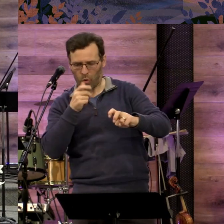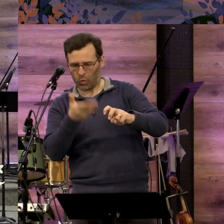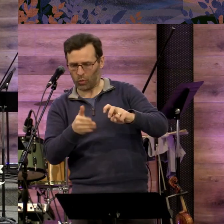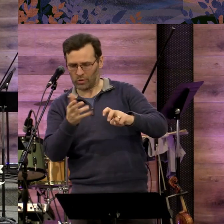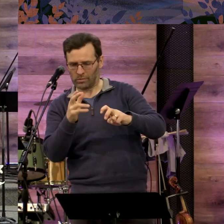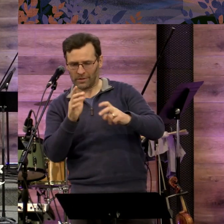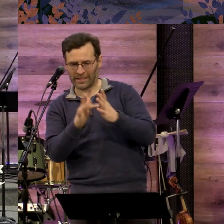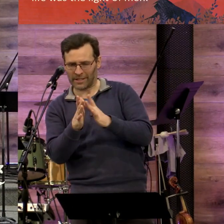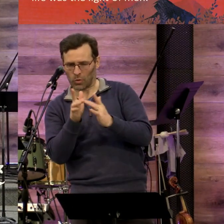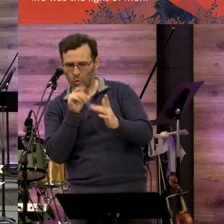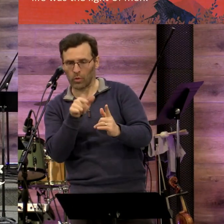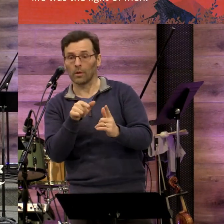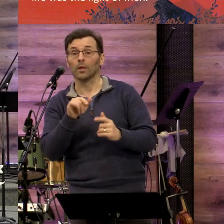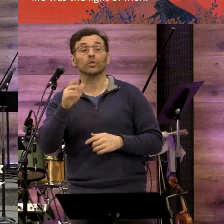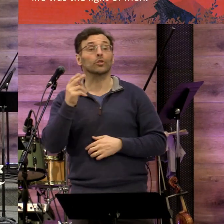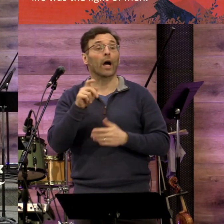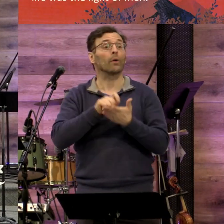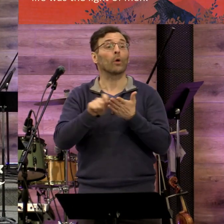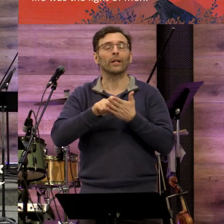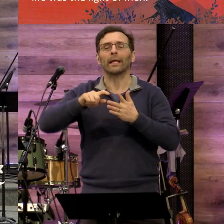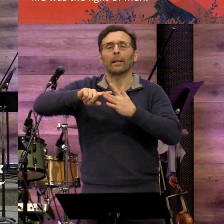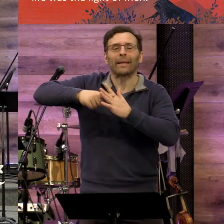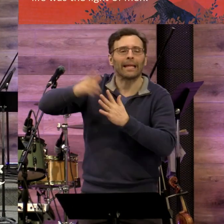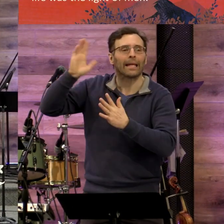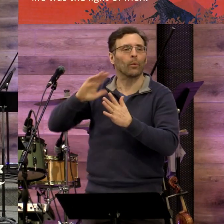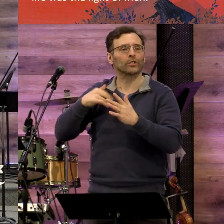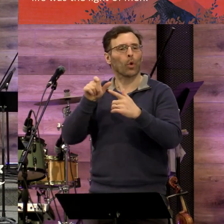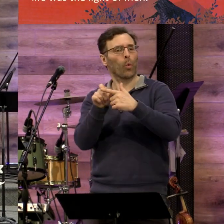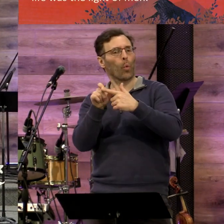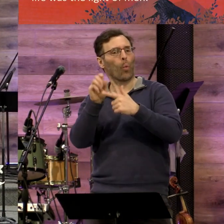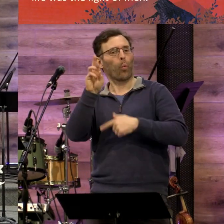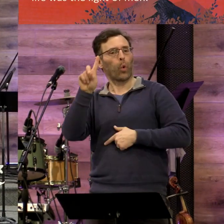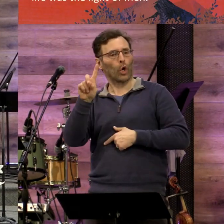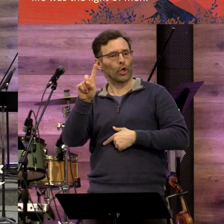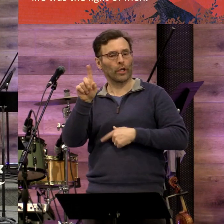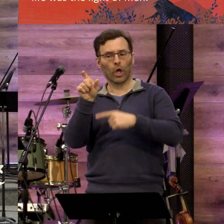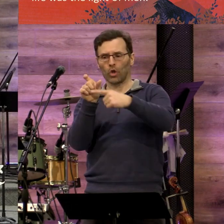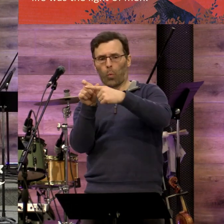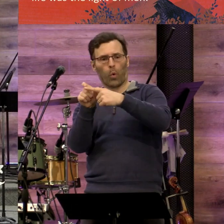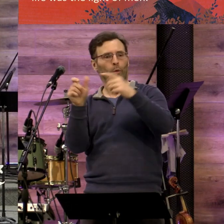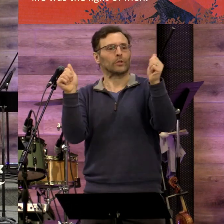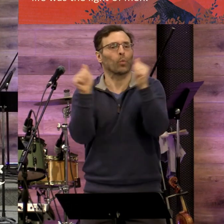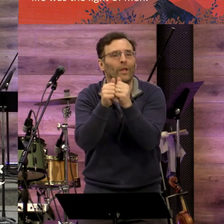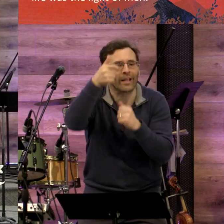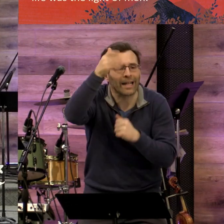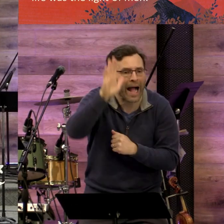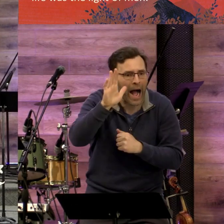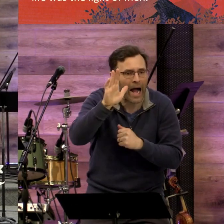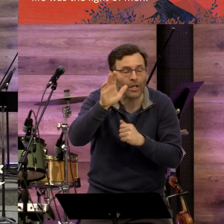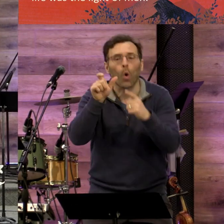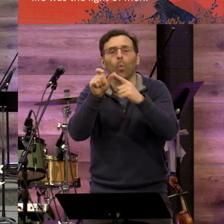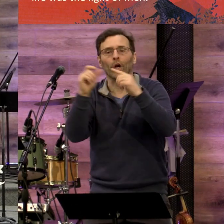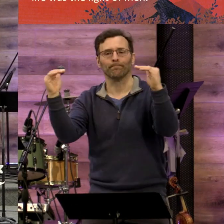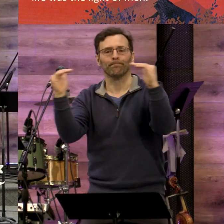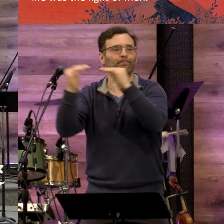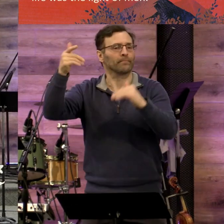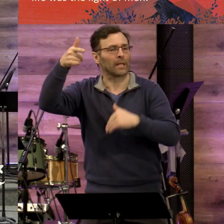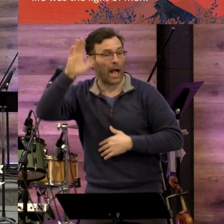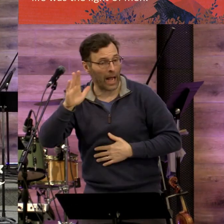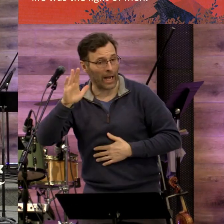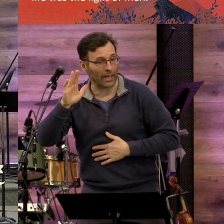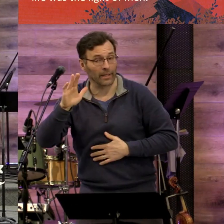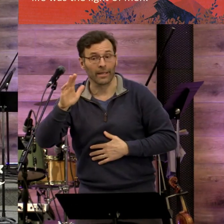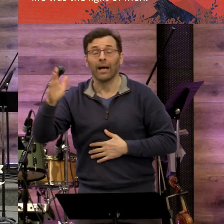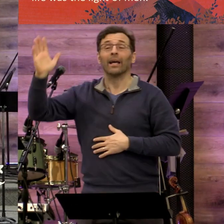writes, "In the beginning was the Word, and the Word was with God, and the Word was God. He was